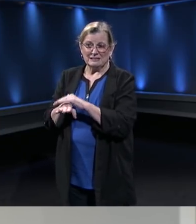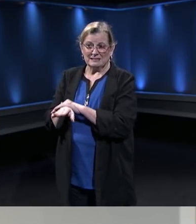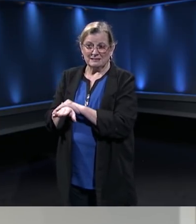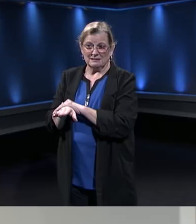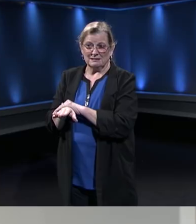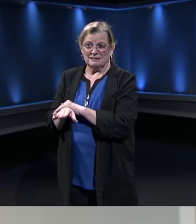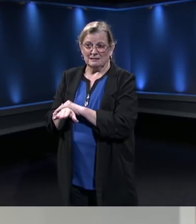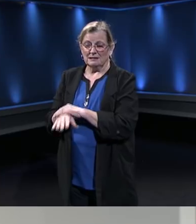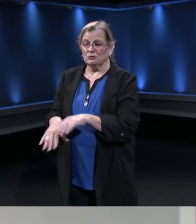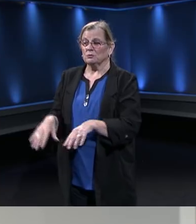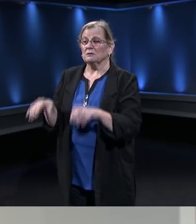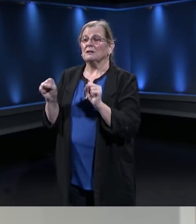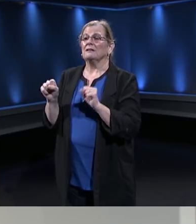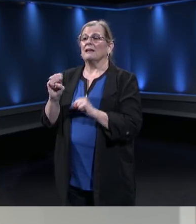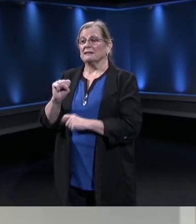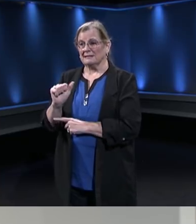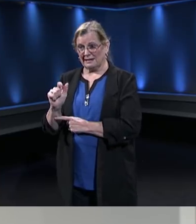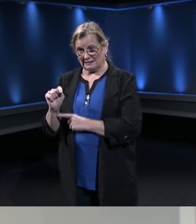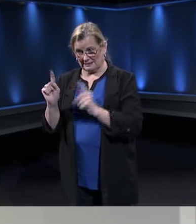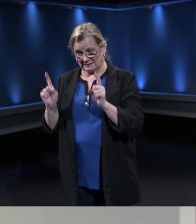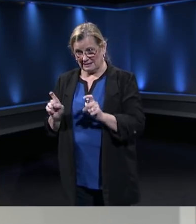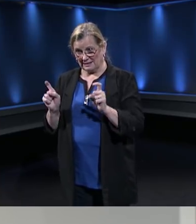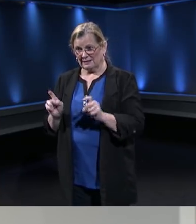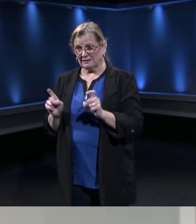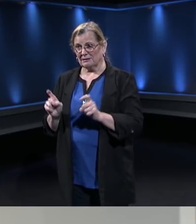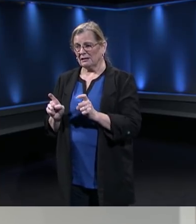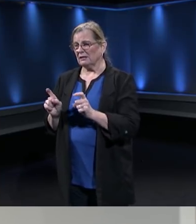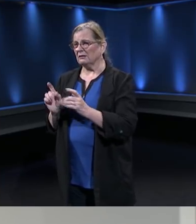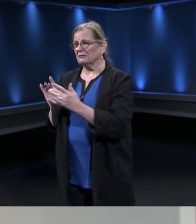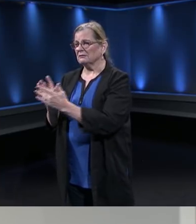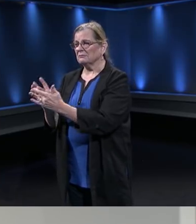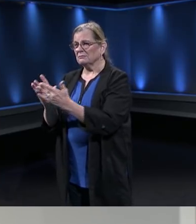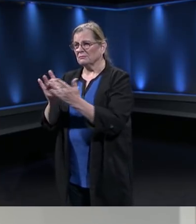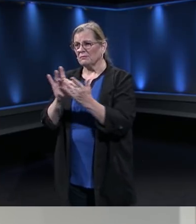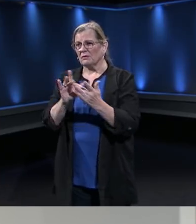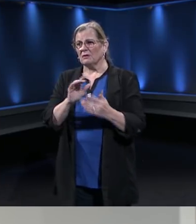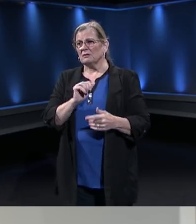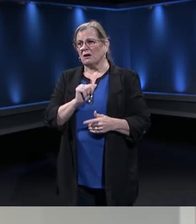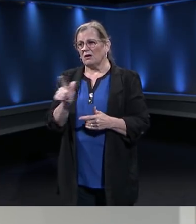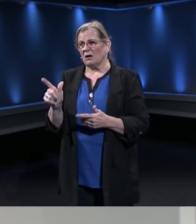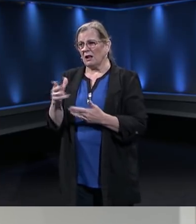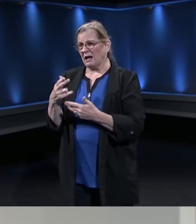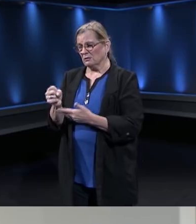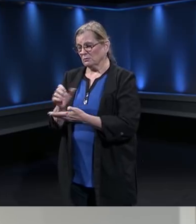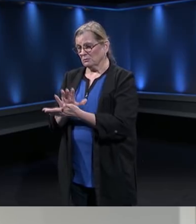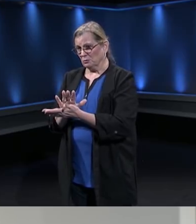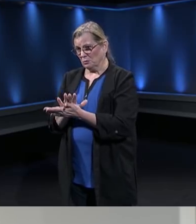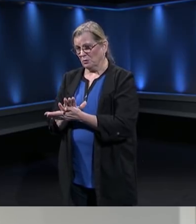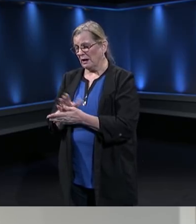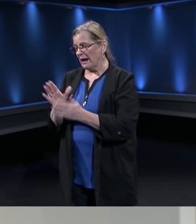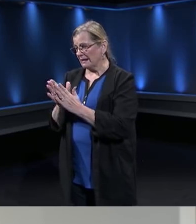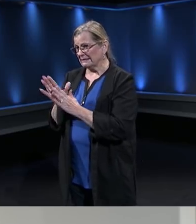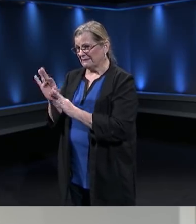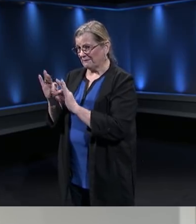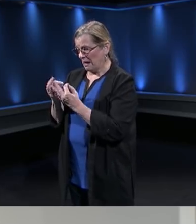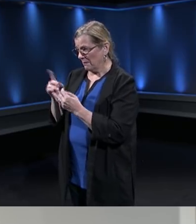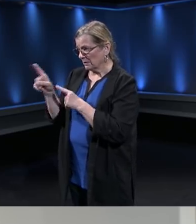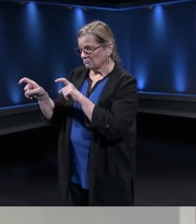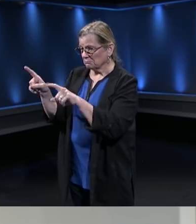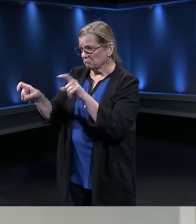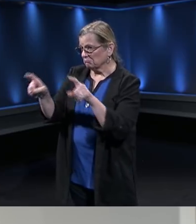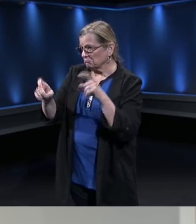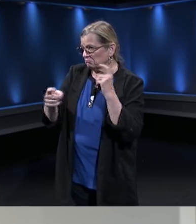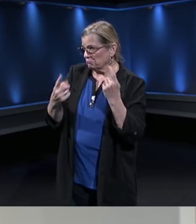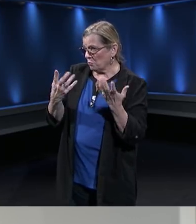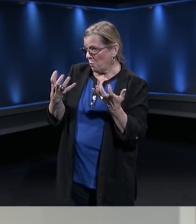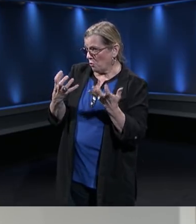there's already been a reach out by each high school to ask the family if your child wants to sign